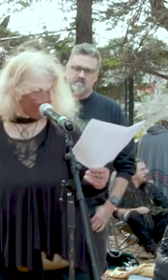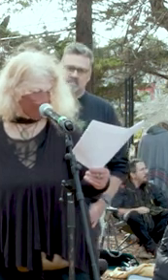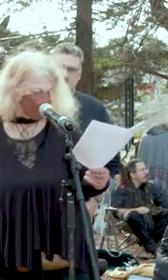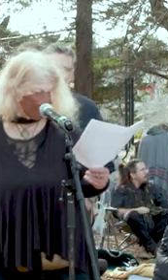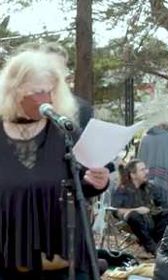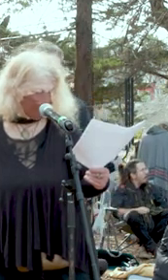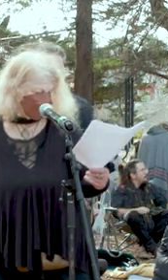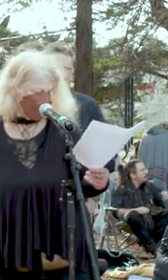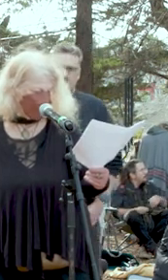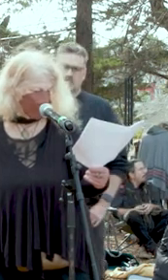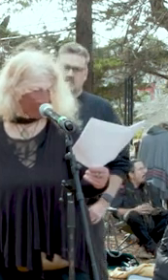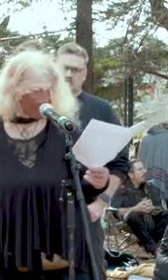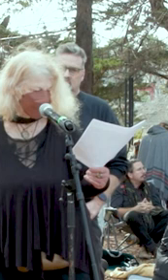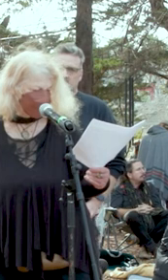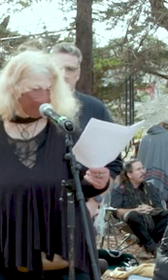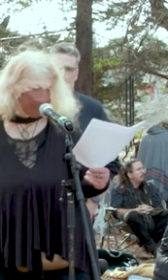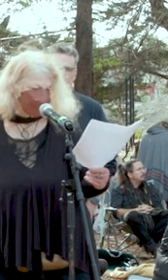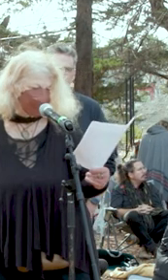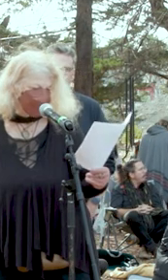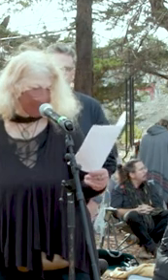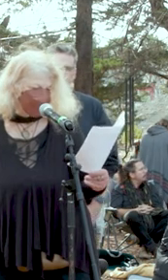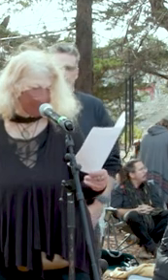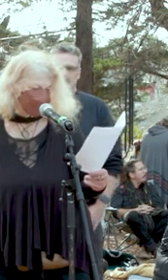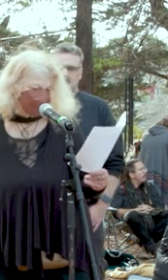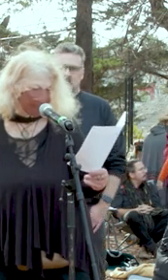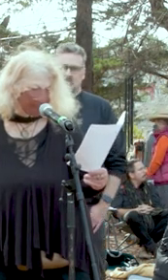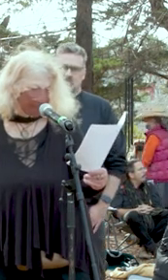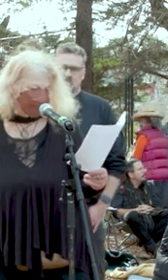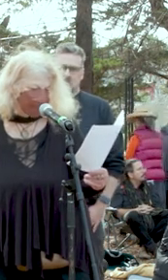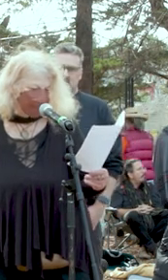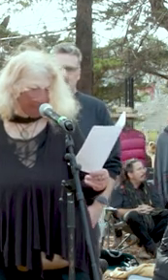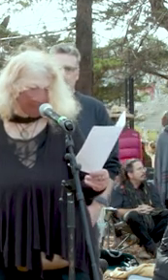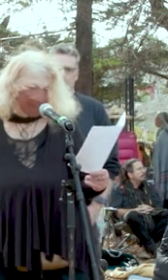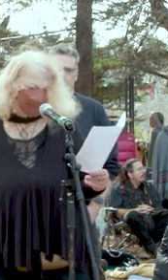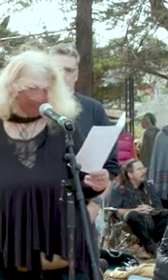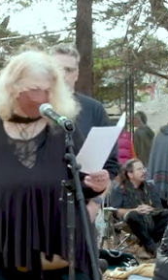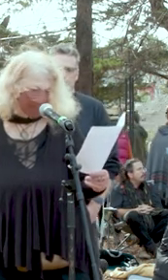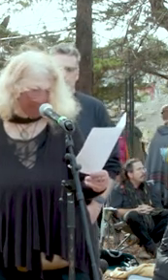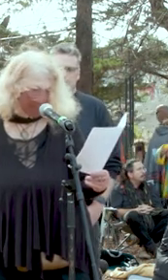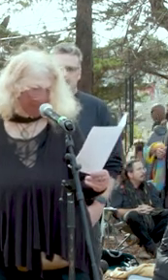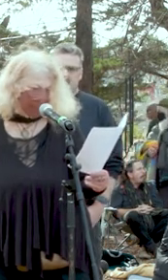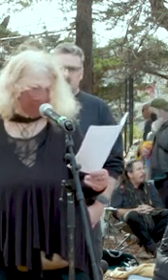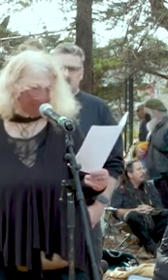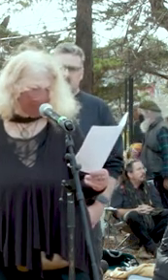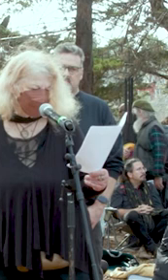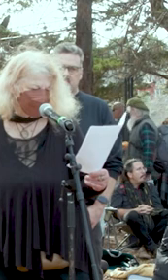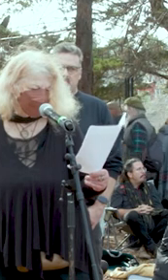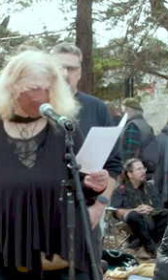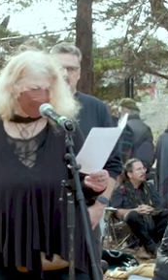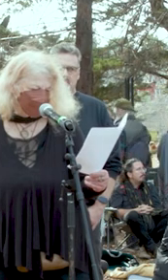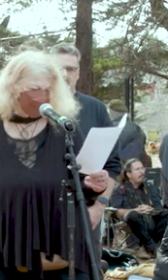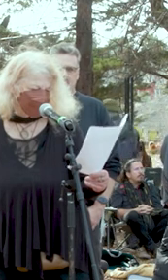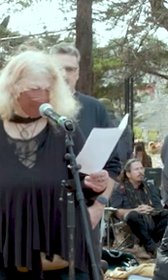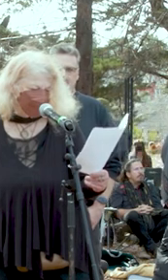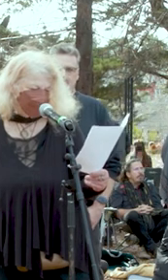James Matumi, James R. Lewis, James Taws Pritchard, Jan